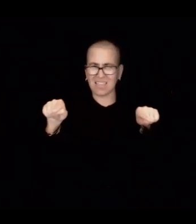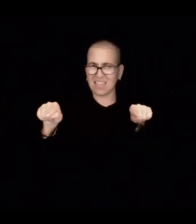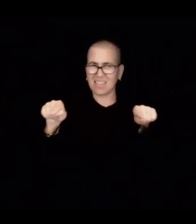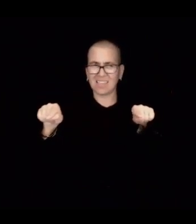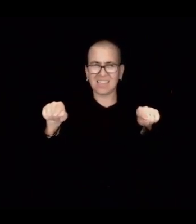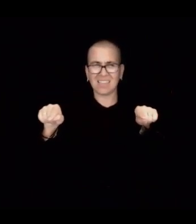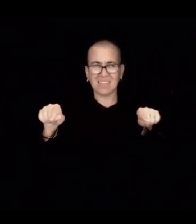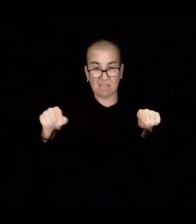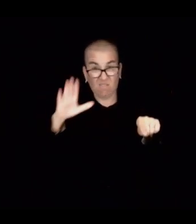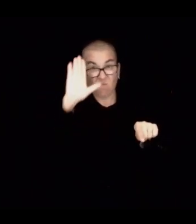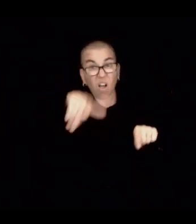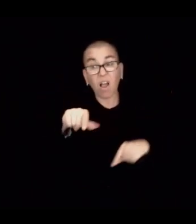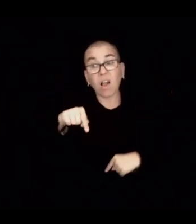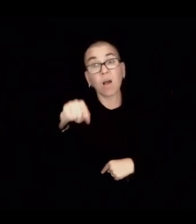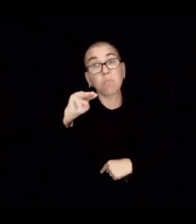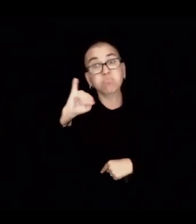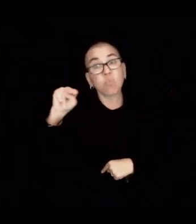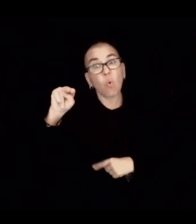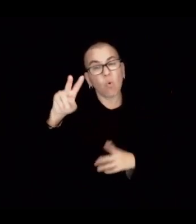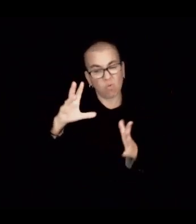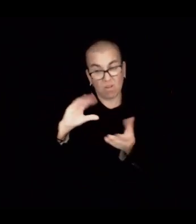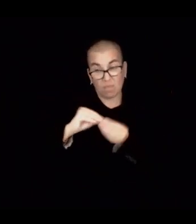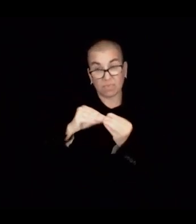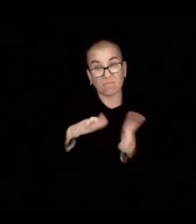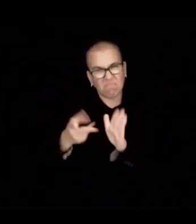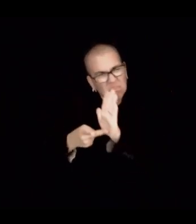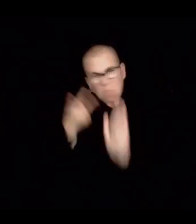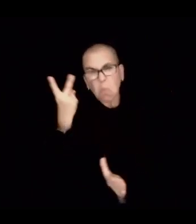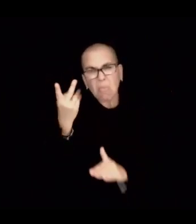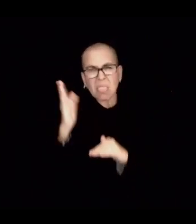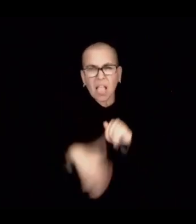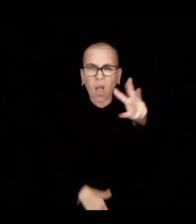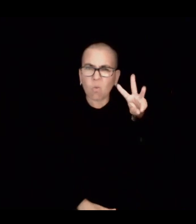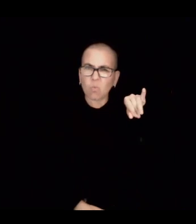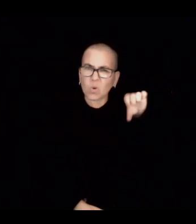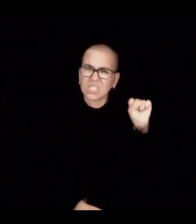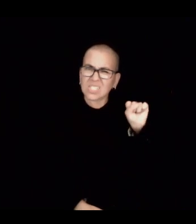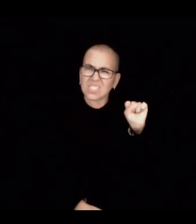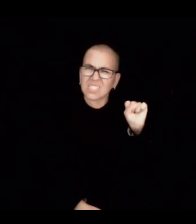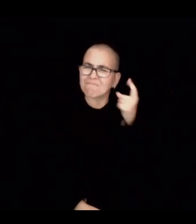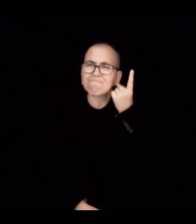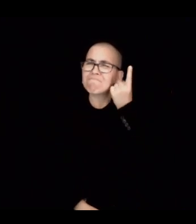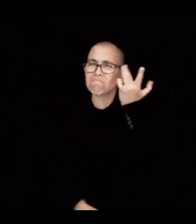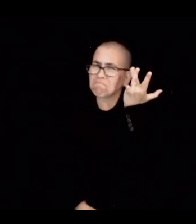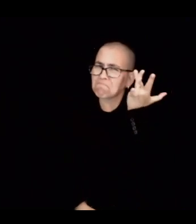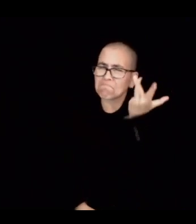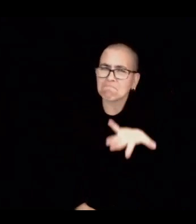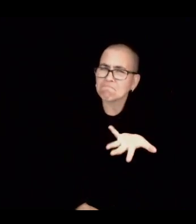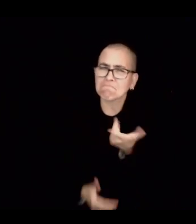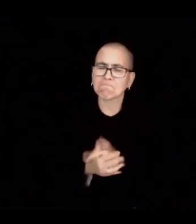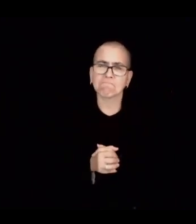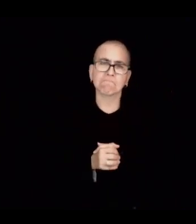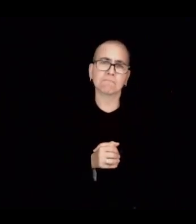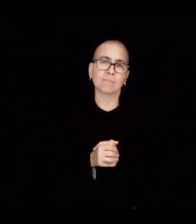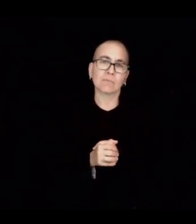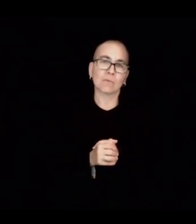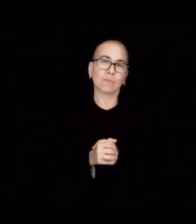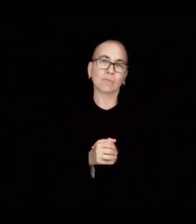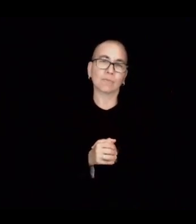maybe causing that difference? Yeah, I have been asked about this quite a lot, and